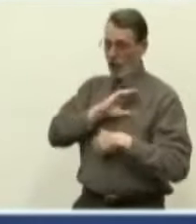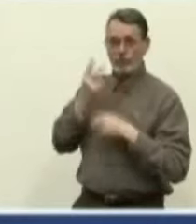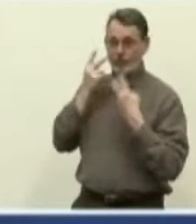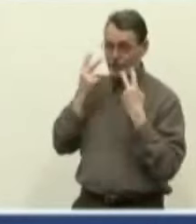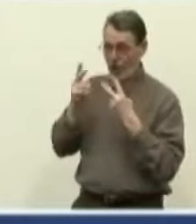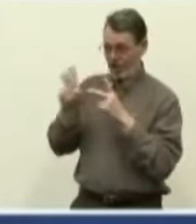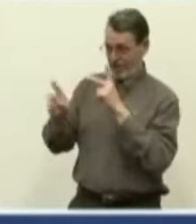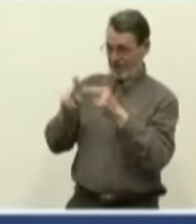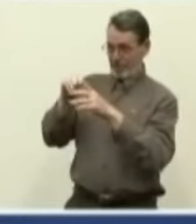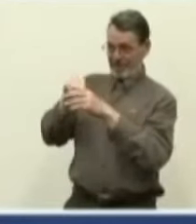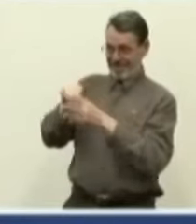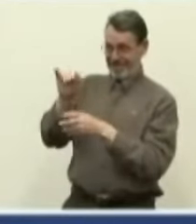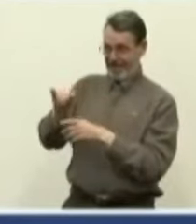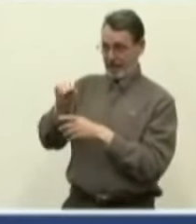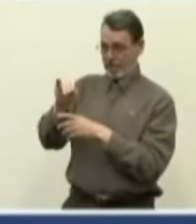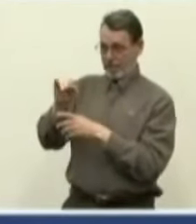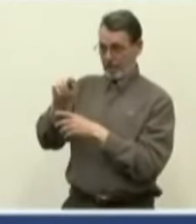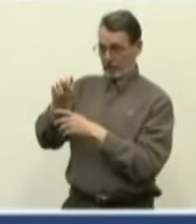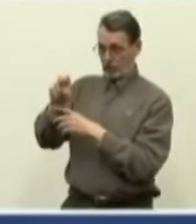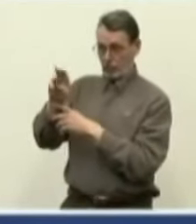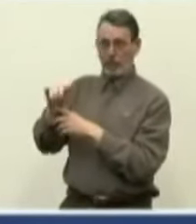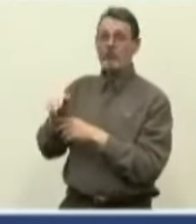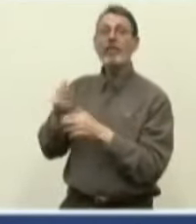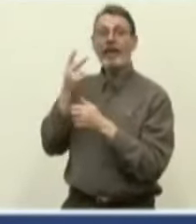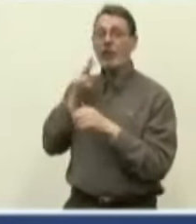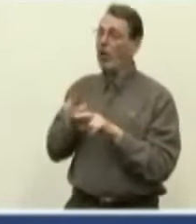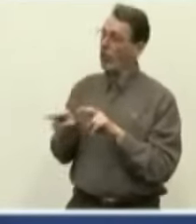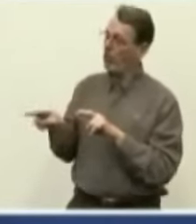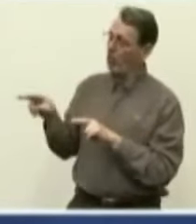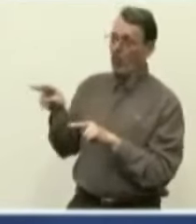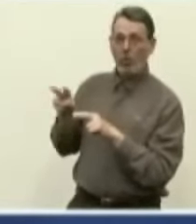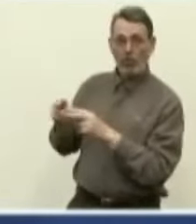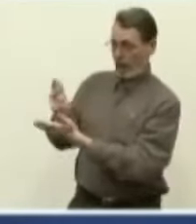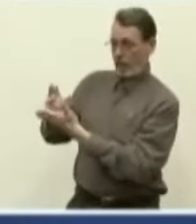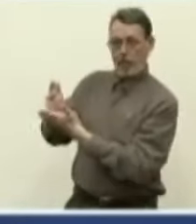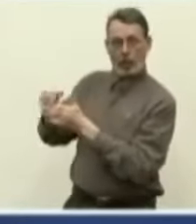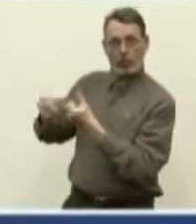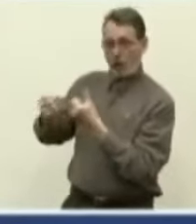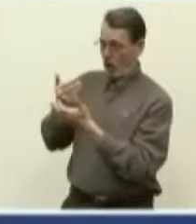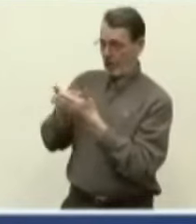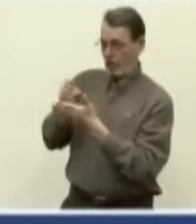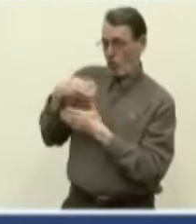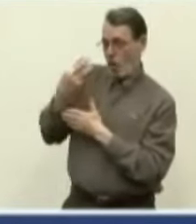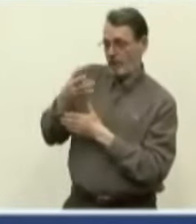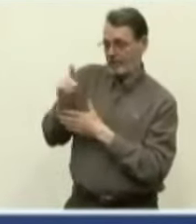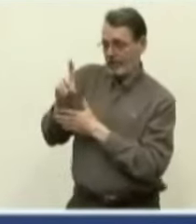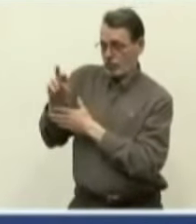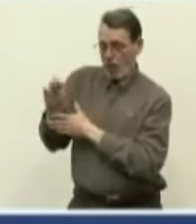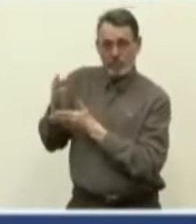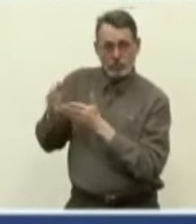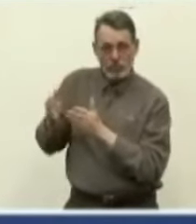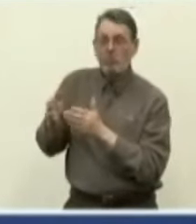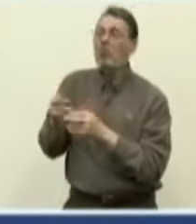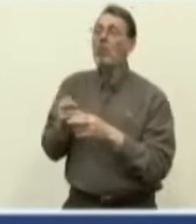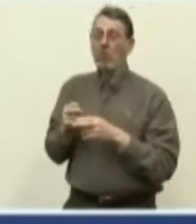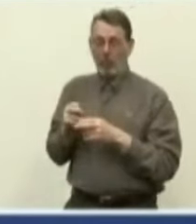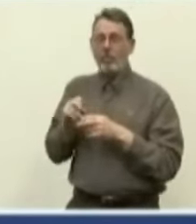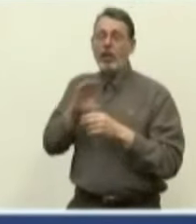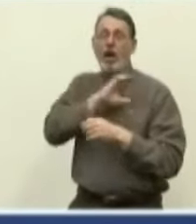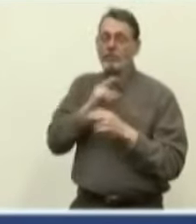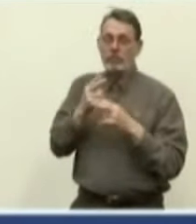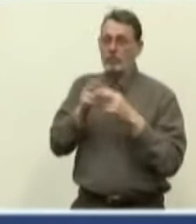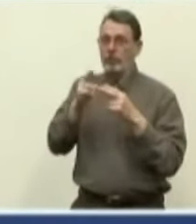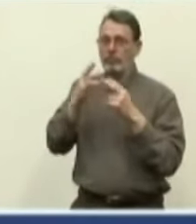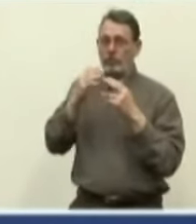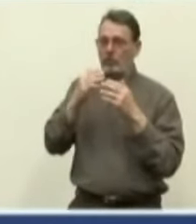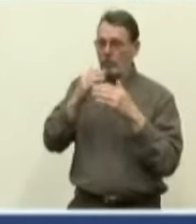of the Mitsubishi case a parked vehicle near Washington and Drum Streets. The officers momentarily lost sight of